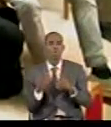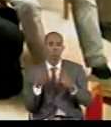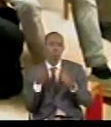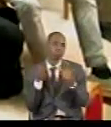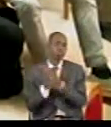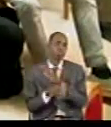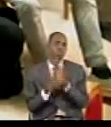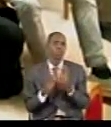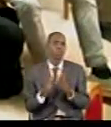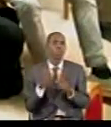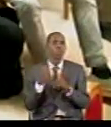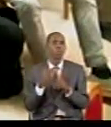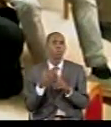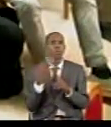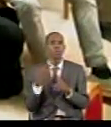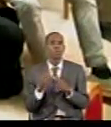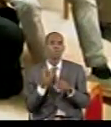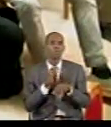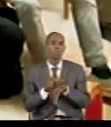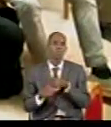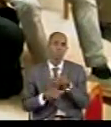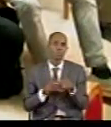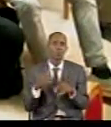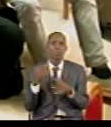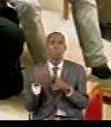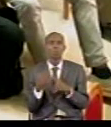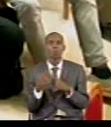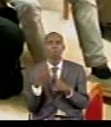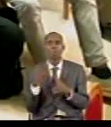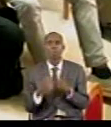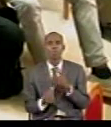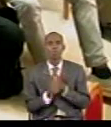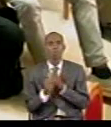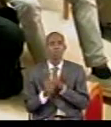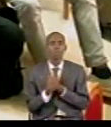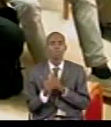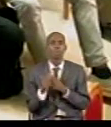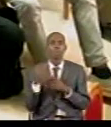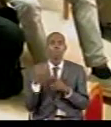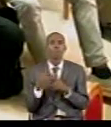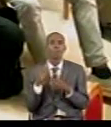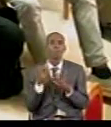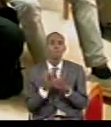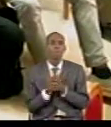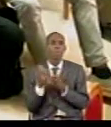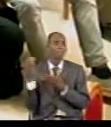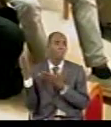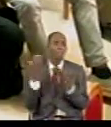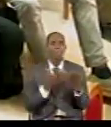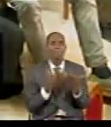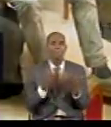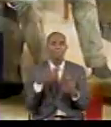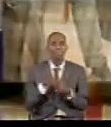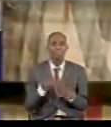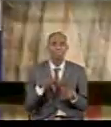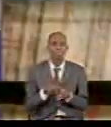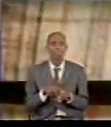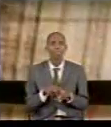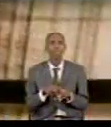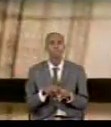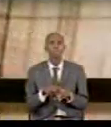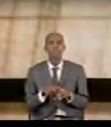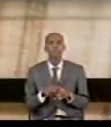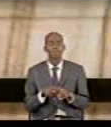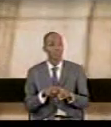of deception, words of violence, words that generate fraud. All those things betray